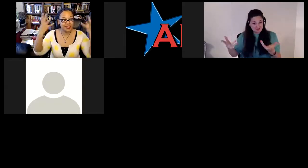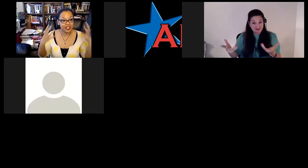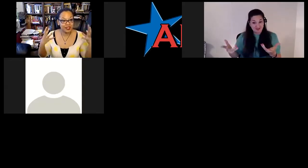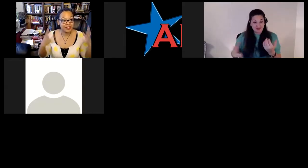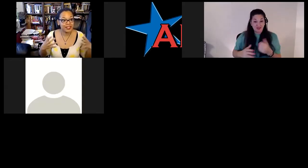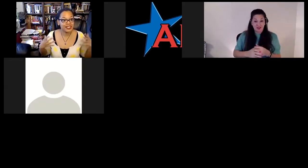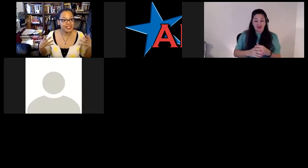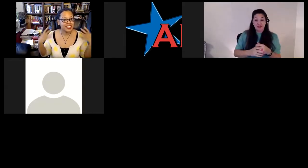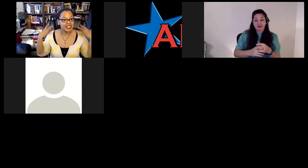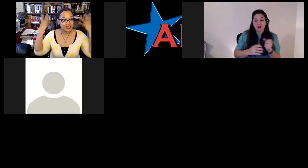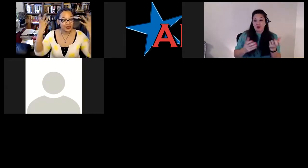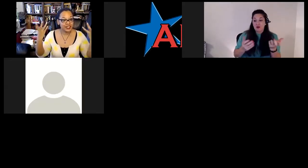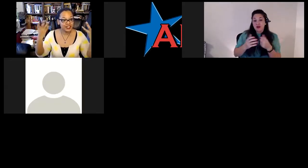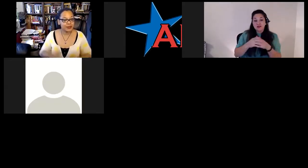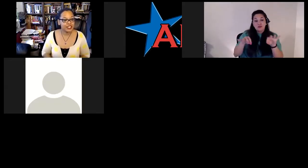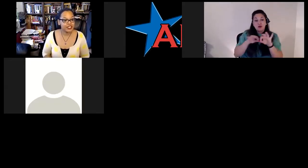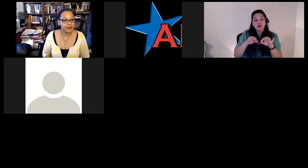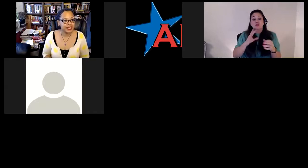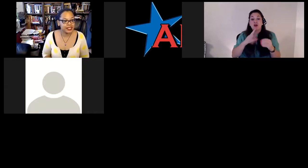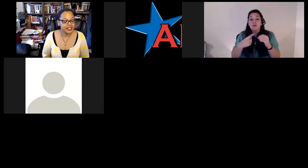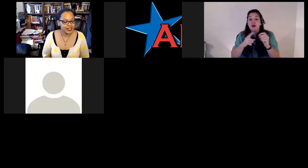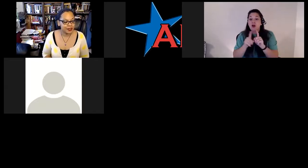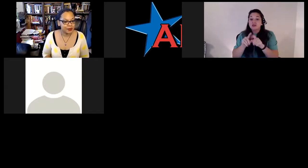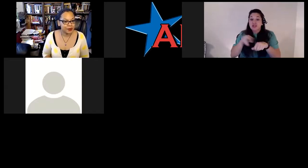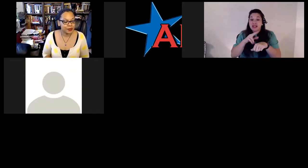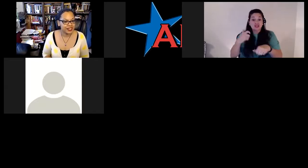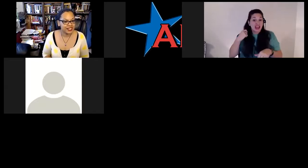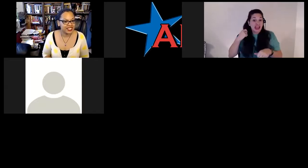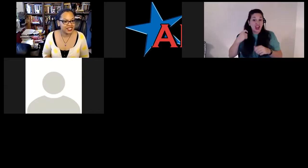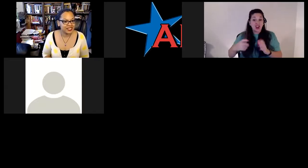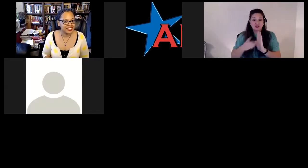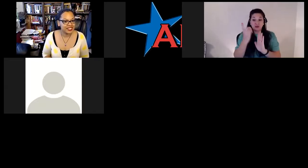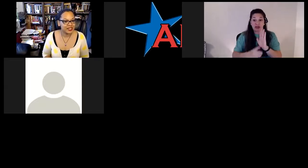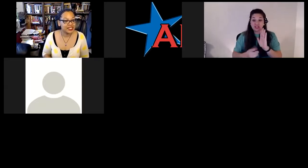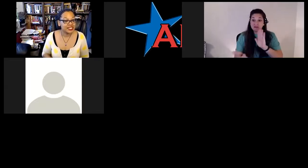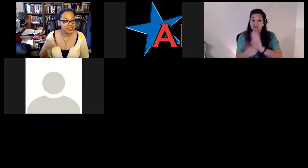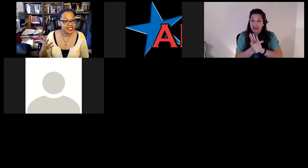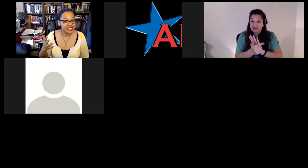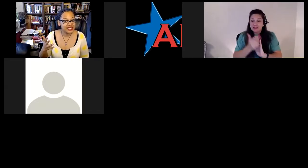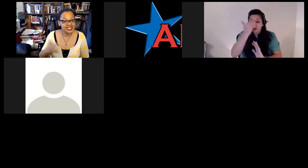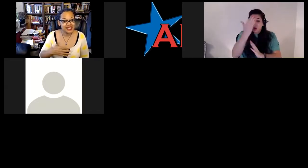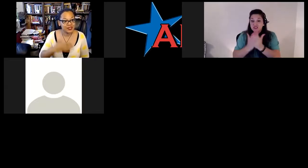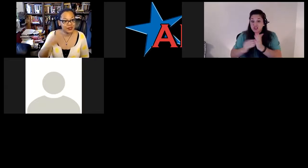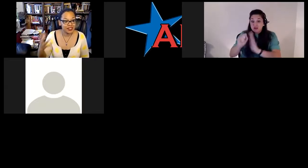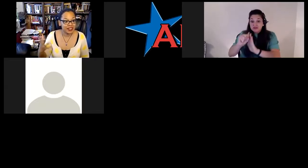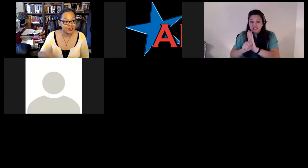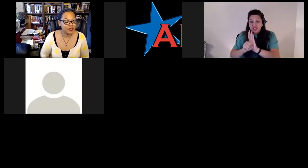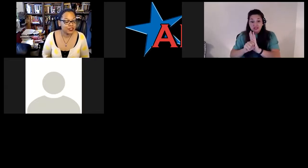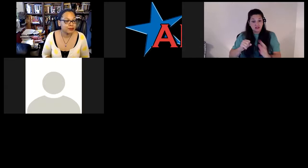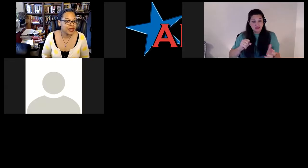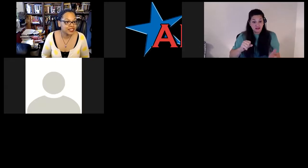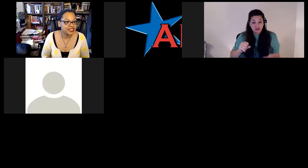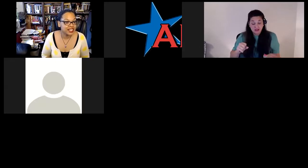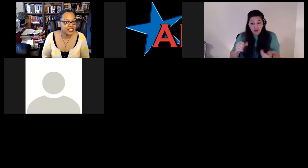piece there around like the natural hair discrimination ban, where in some states there has been